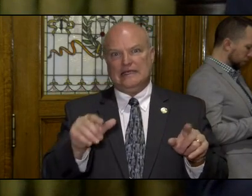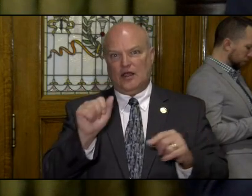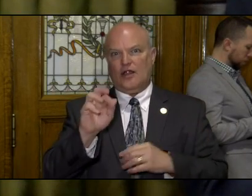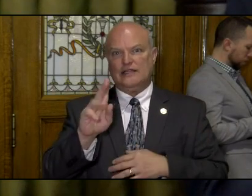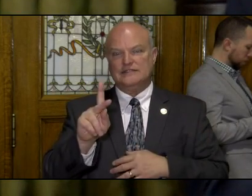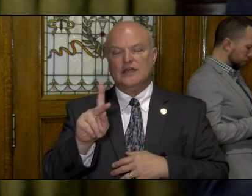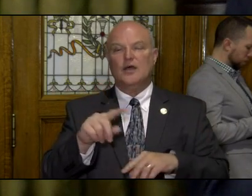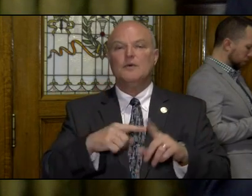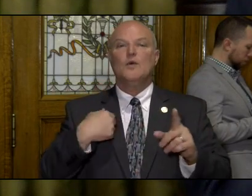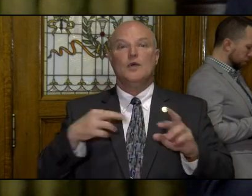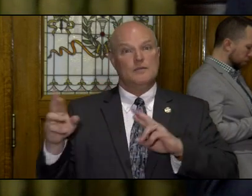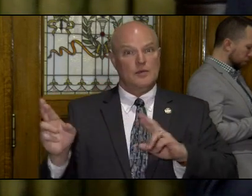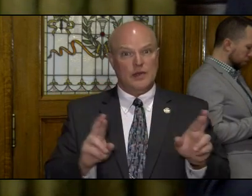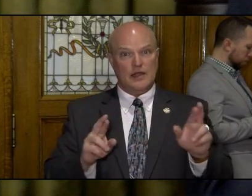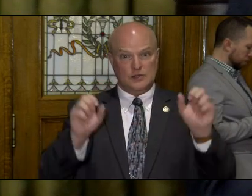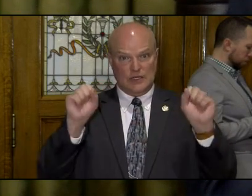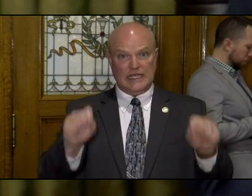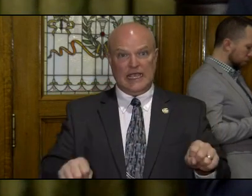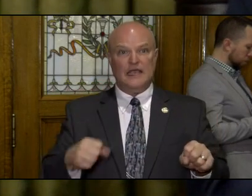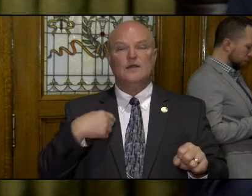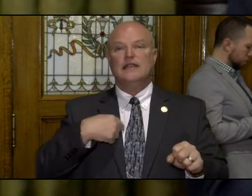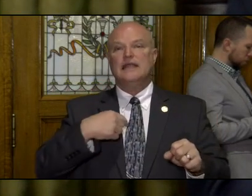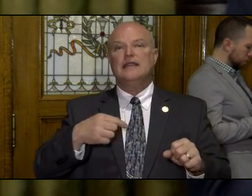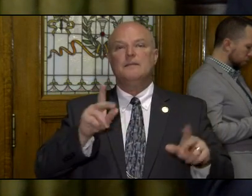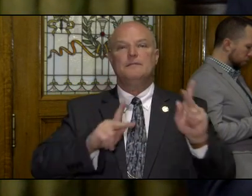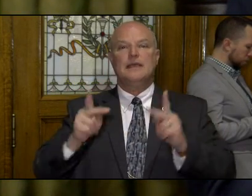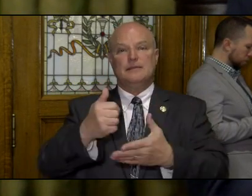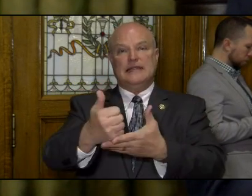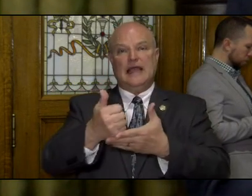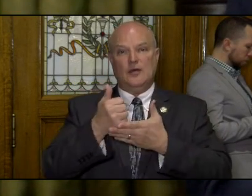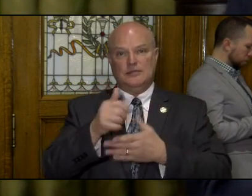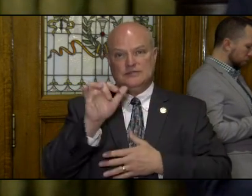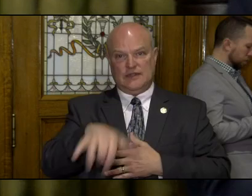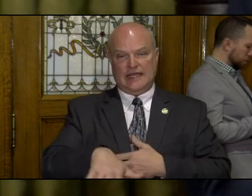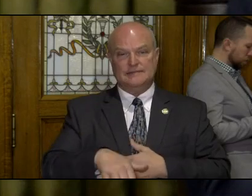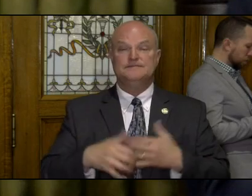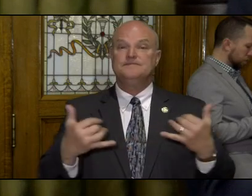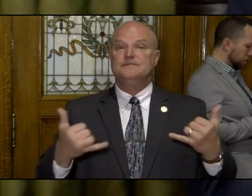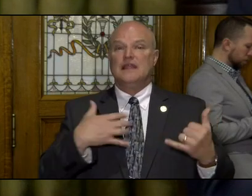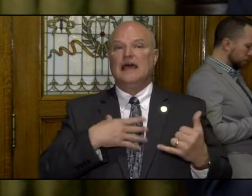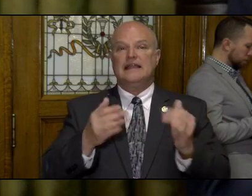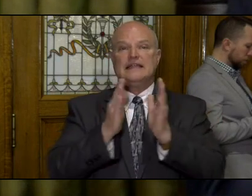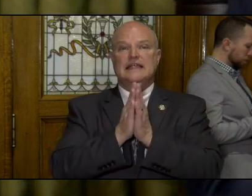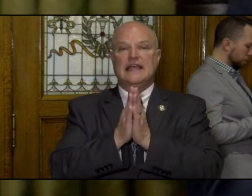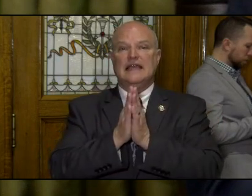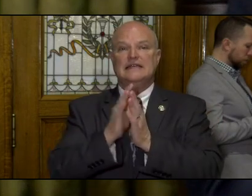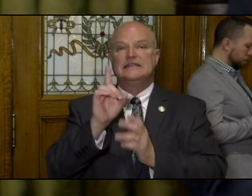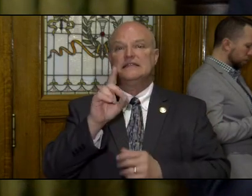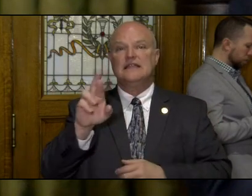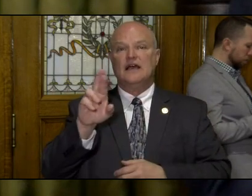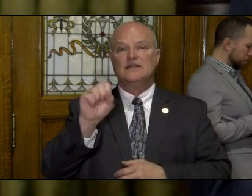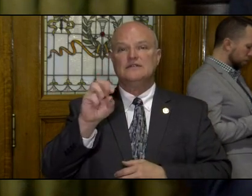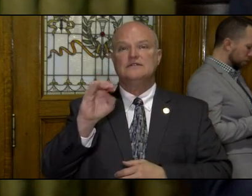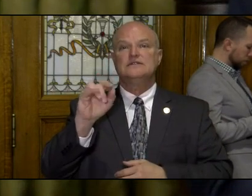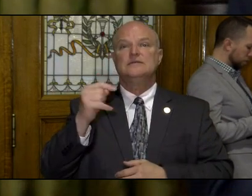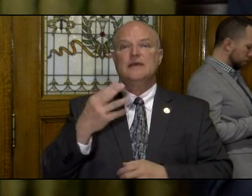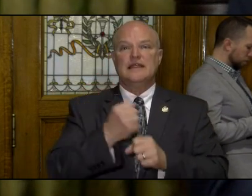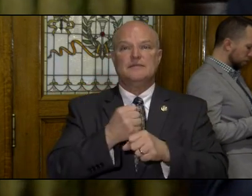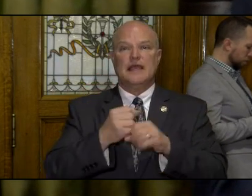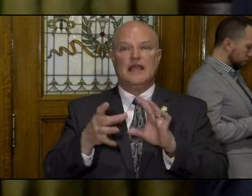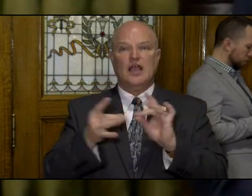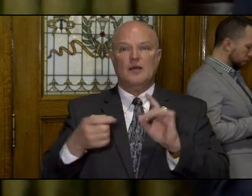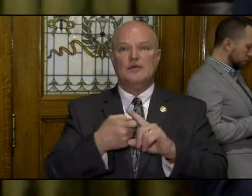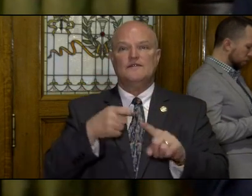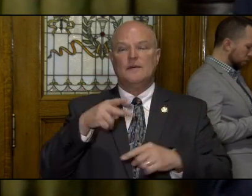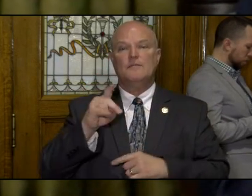be as prepared as we can, and we need the public's health to do that. And now I'd like to ask Dr. Smith to make comments